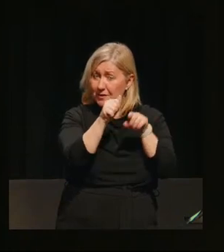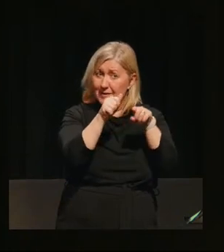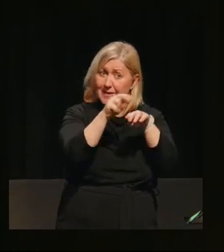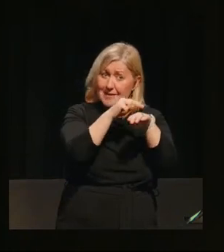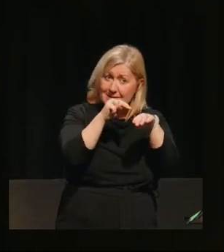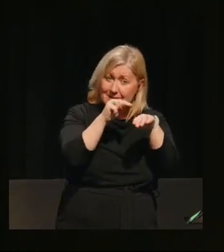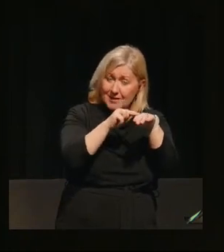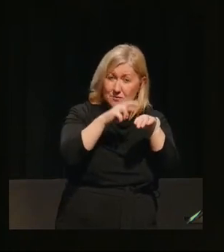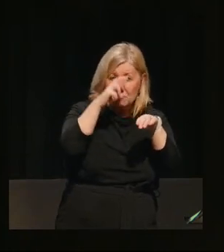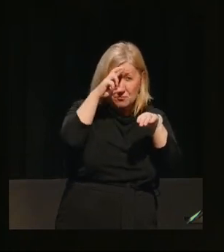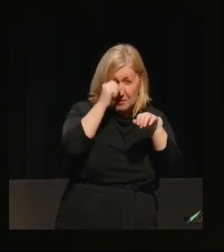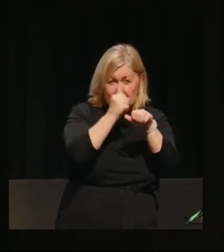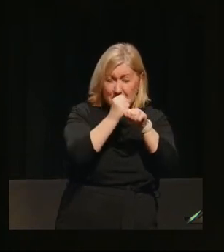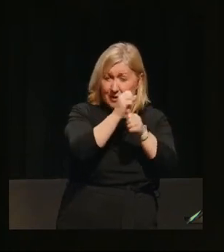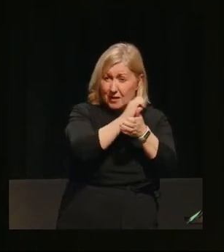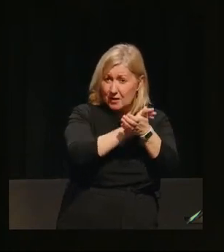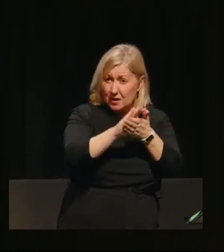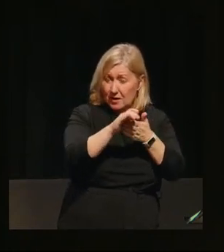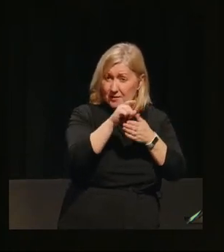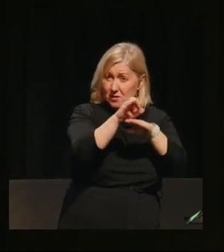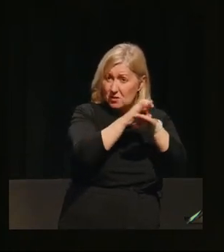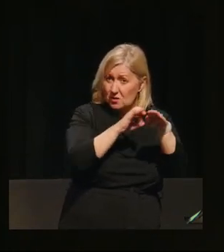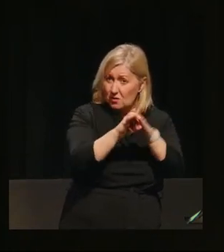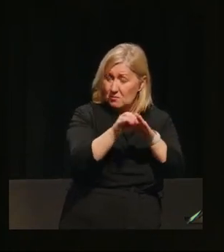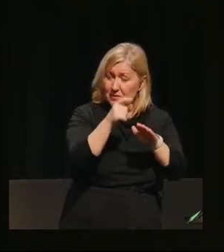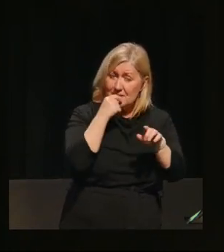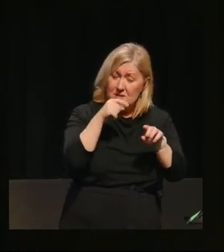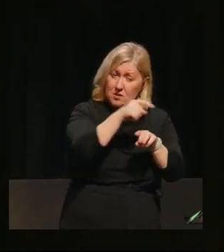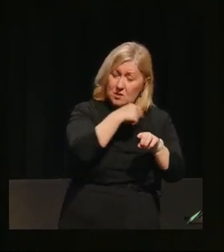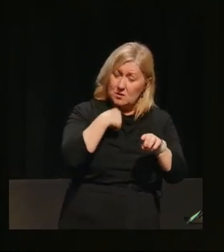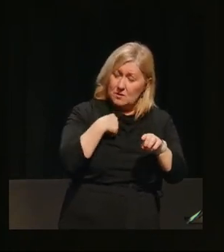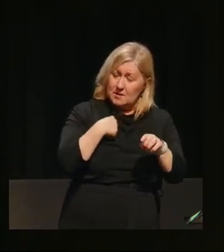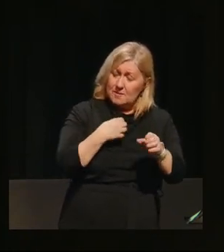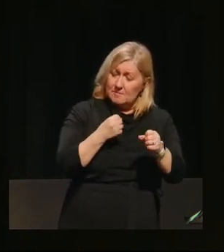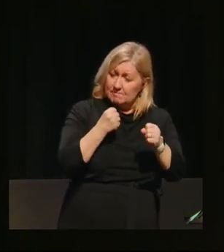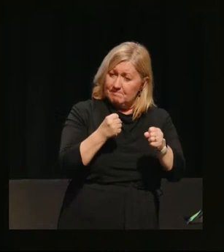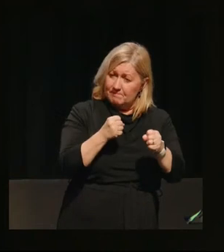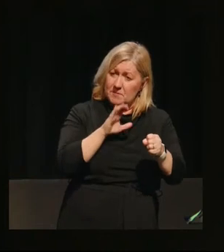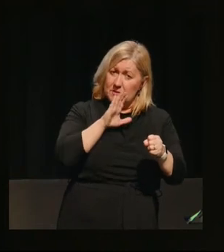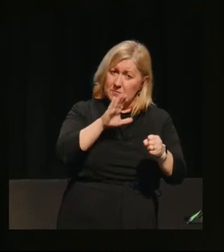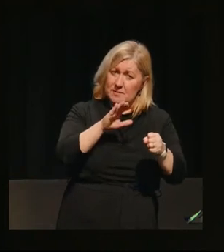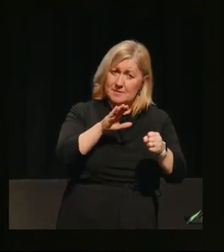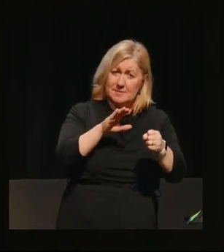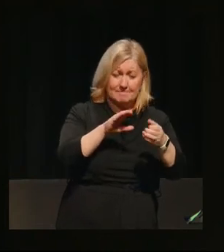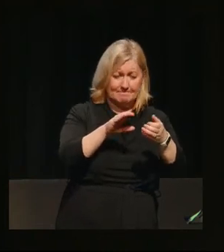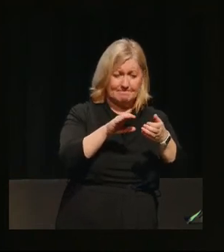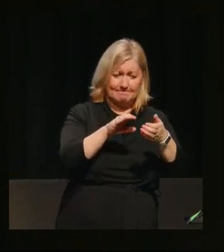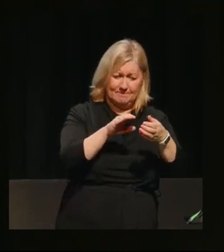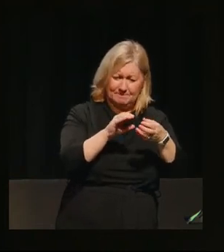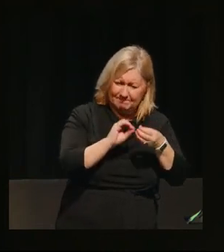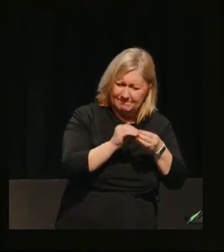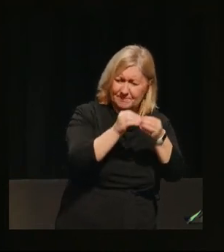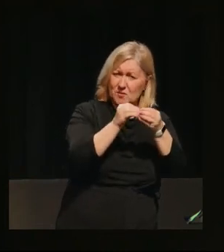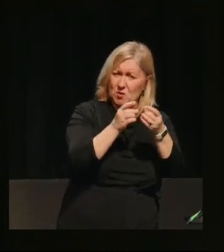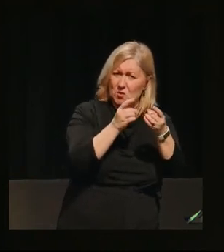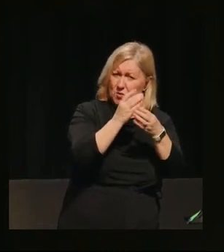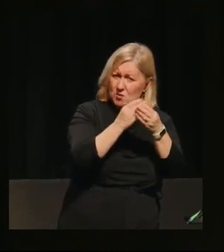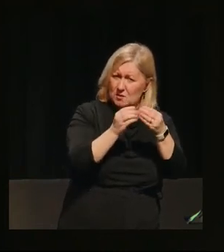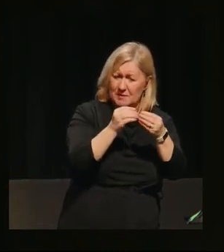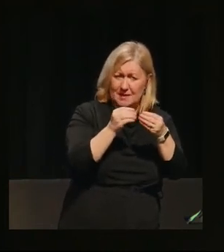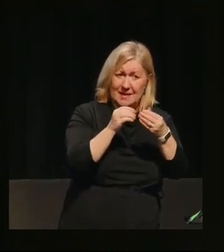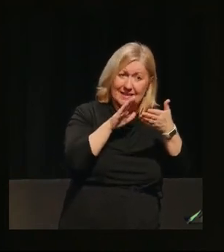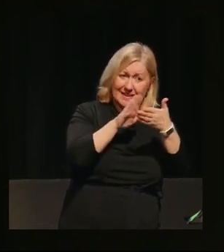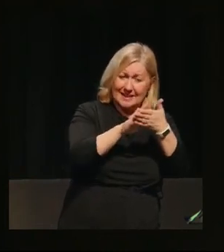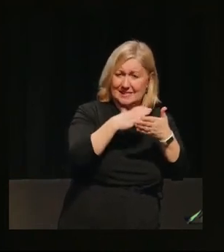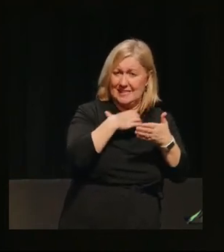This pledge reinforced our commitment to legislating against hate crime and hate speech. And Ireland is honoured to join over